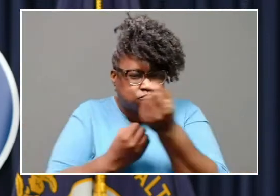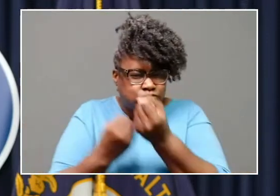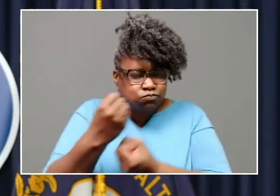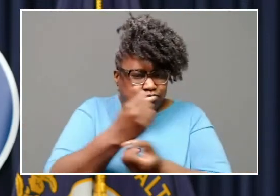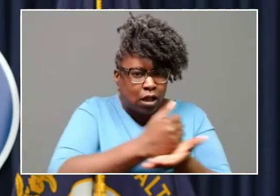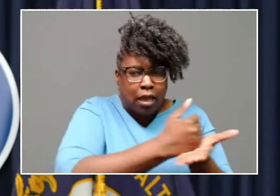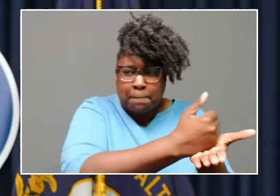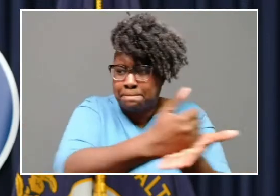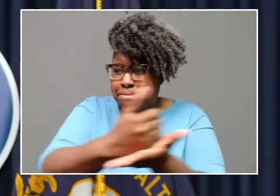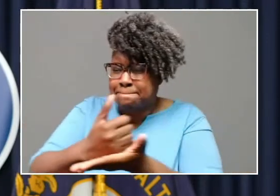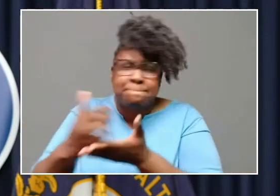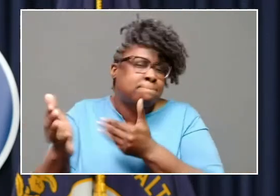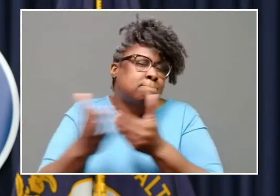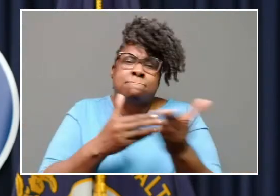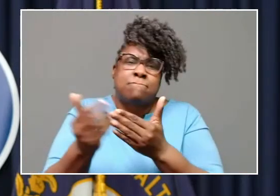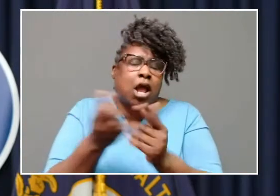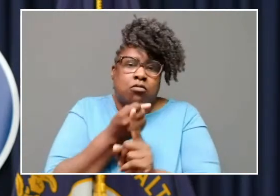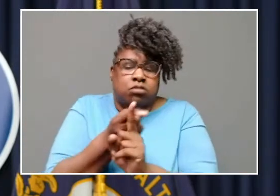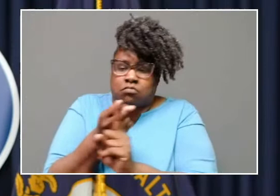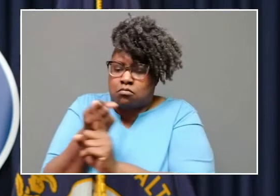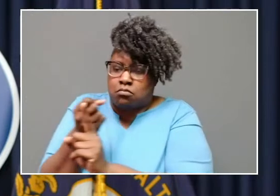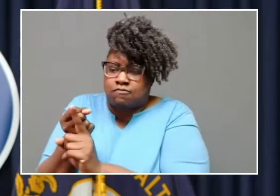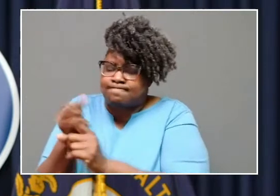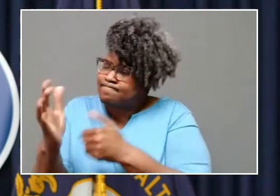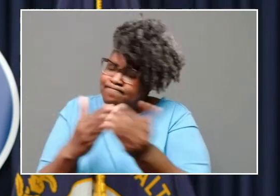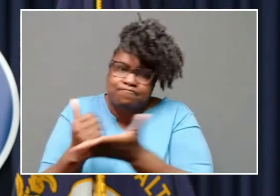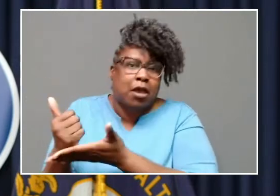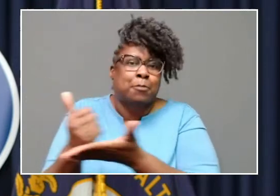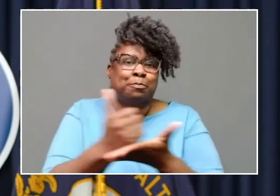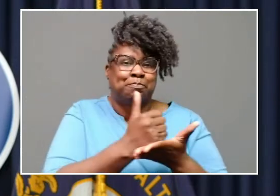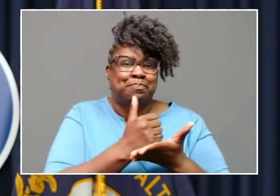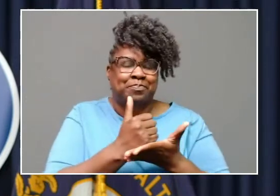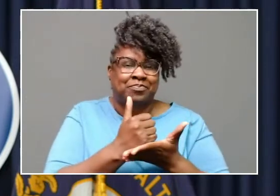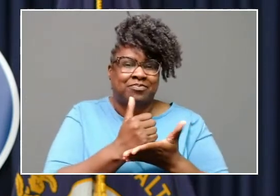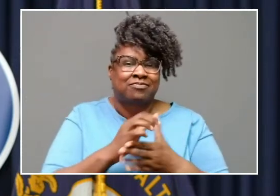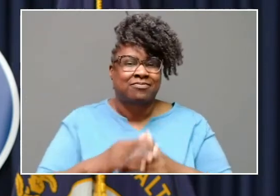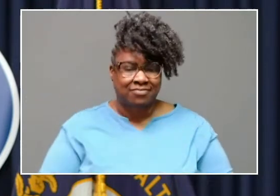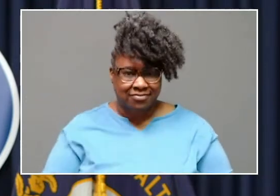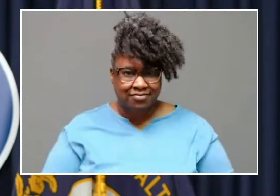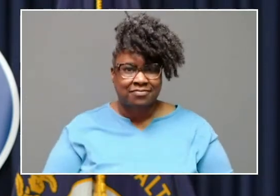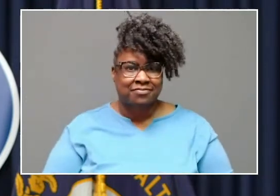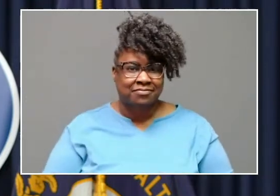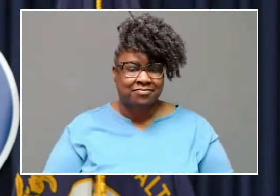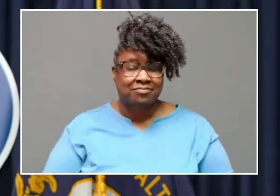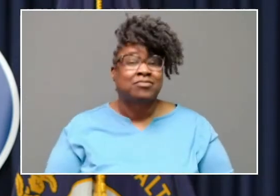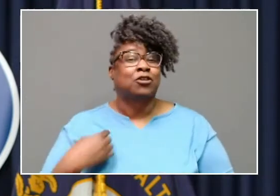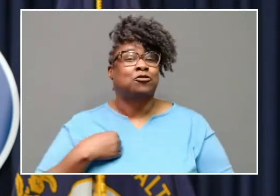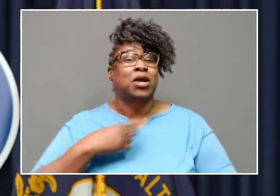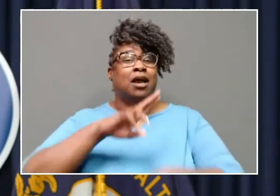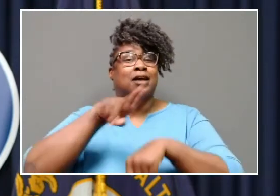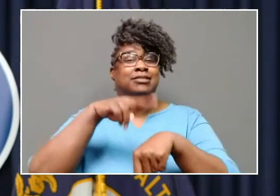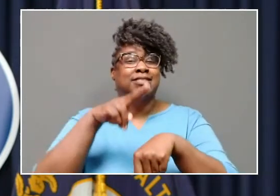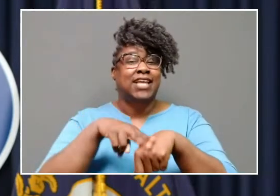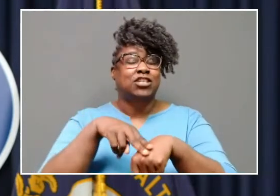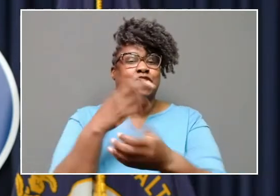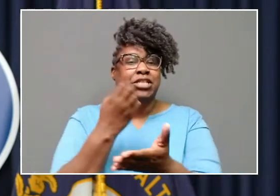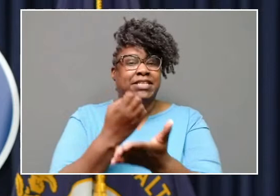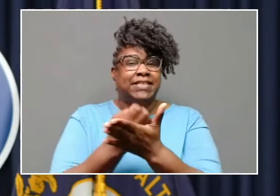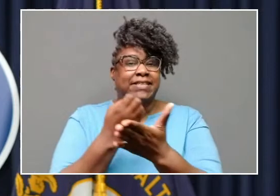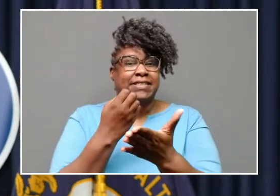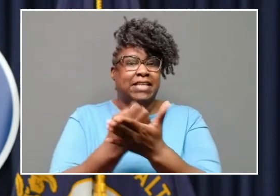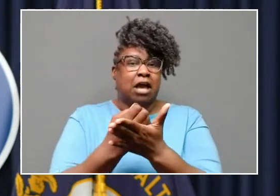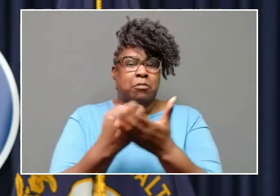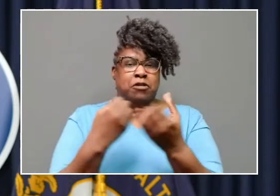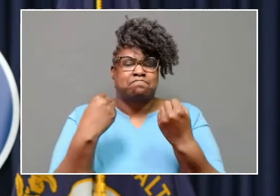what adversity we are facing, and how we're emerging as that national economic powerhouse. Here in the Commonwealth,